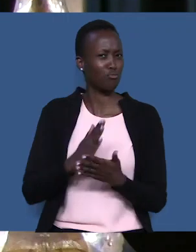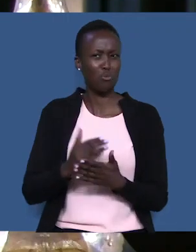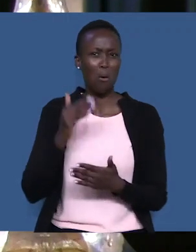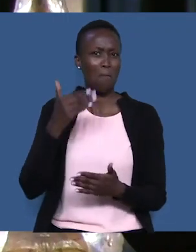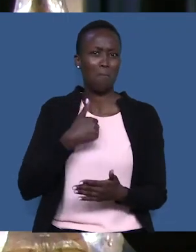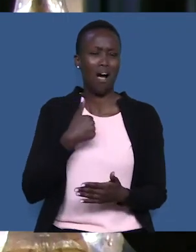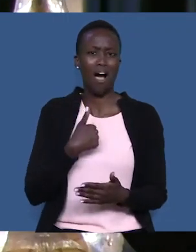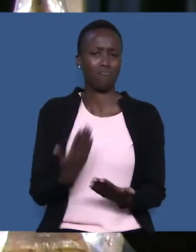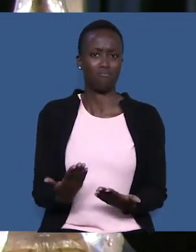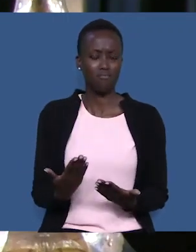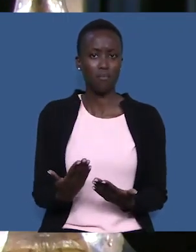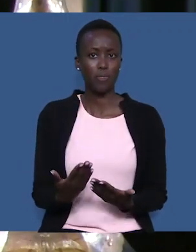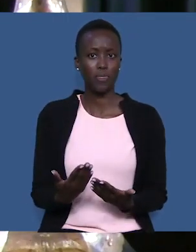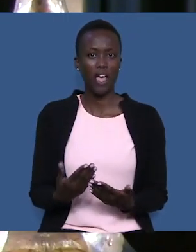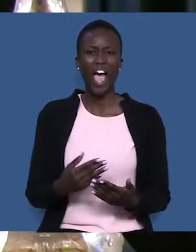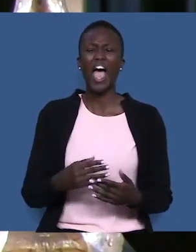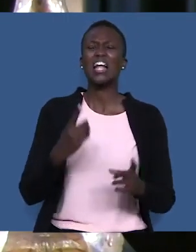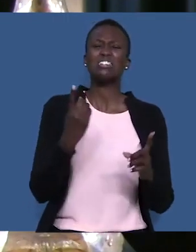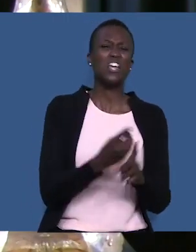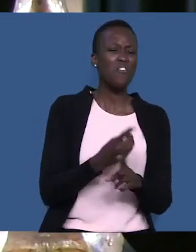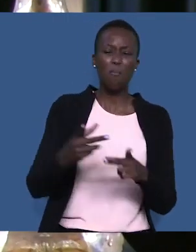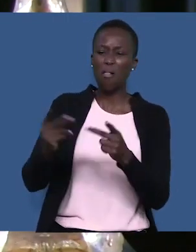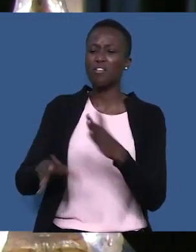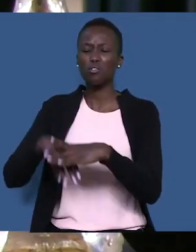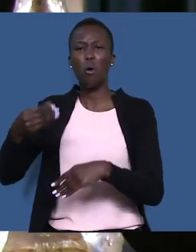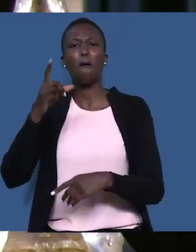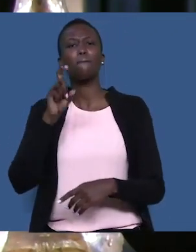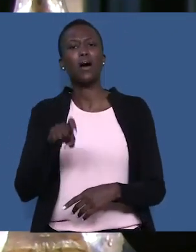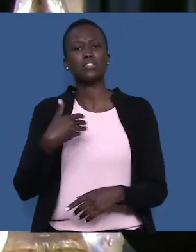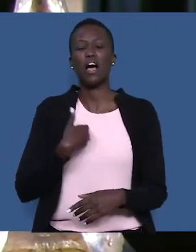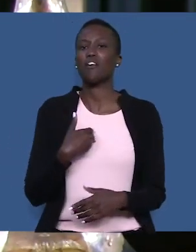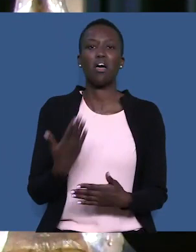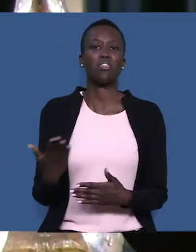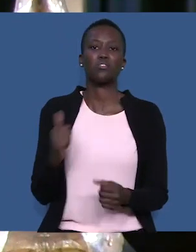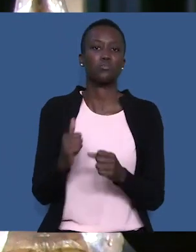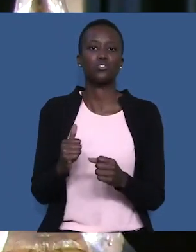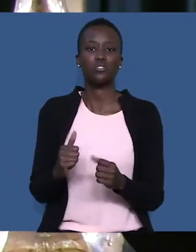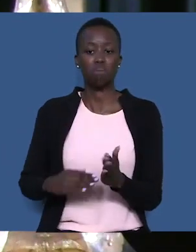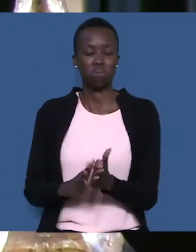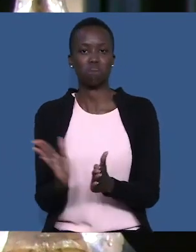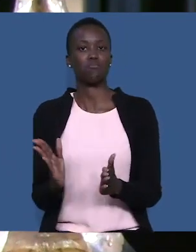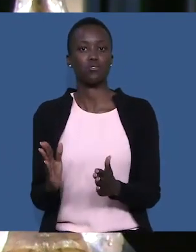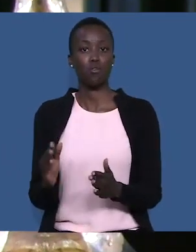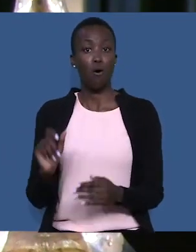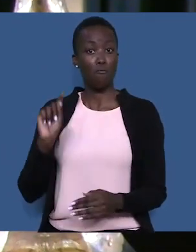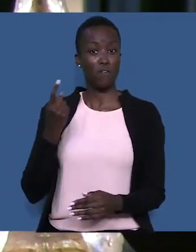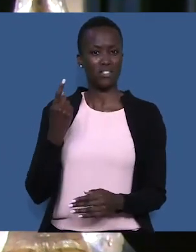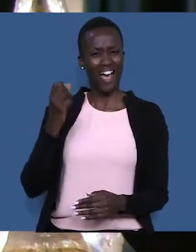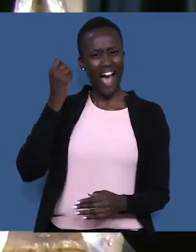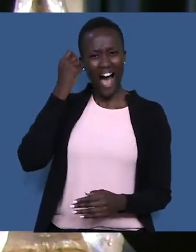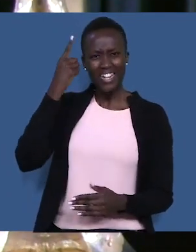there. Wherever you go, you will always get distracted. And so you must make up your mind to understand, first of all, that